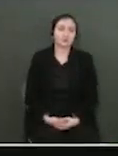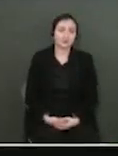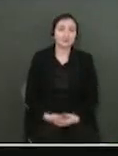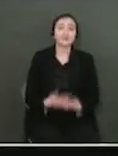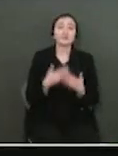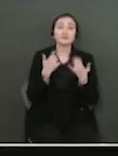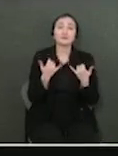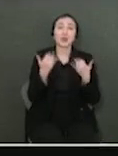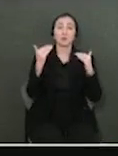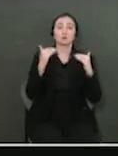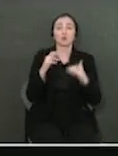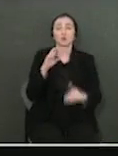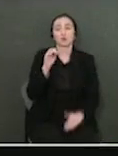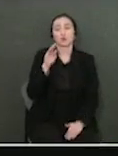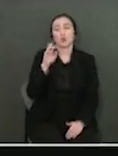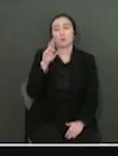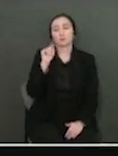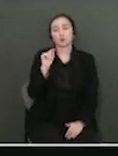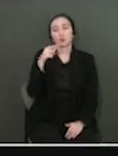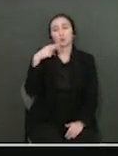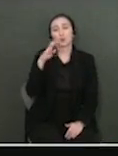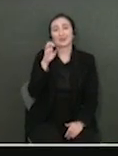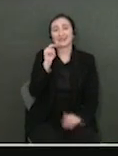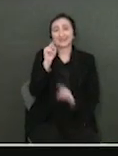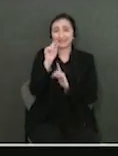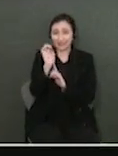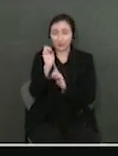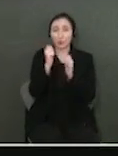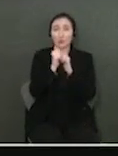Next up, we have Robert Puente with SAWS.